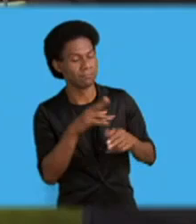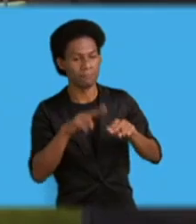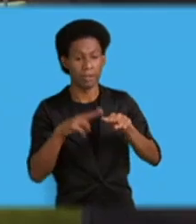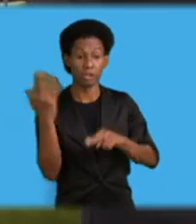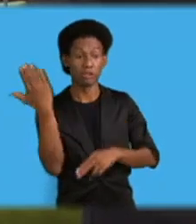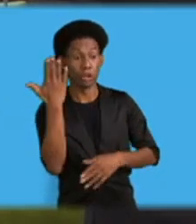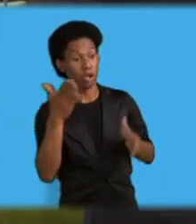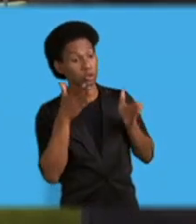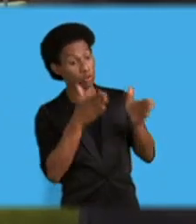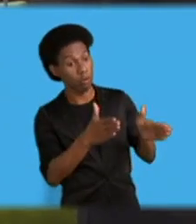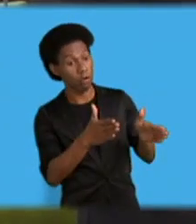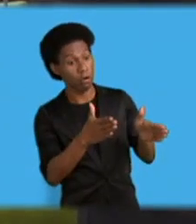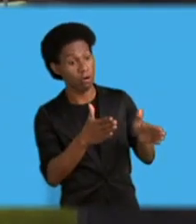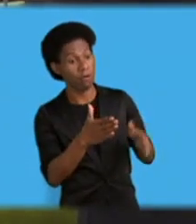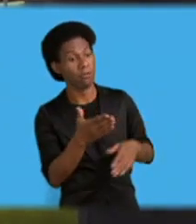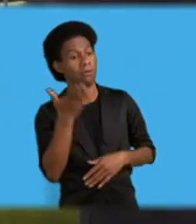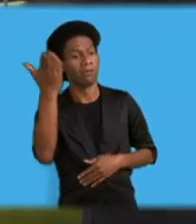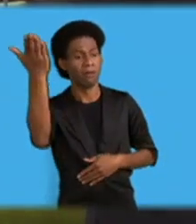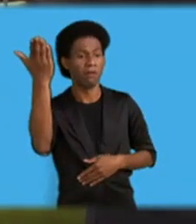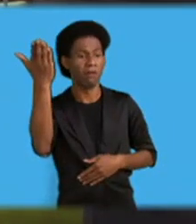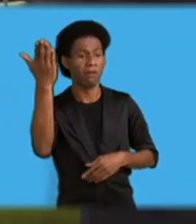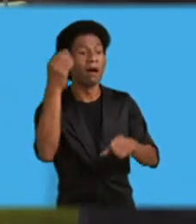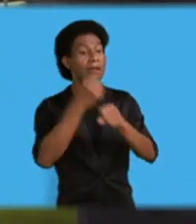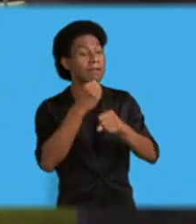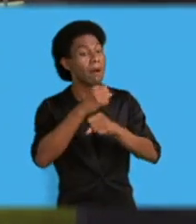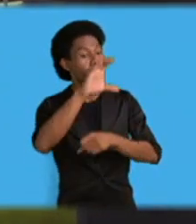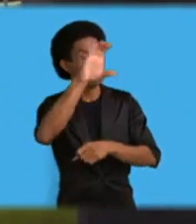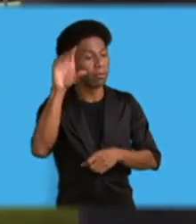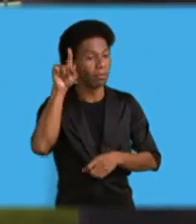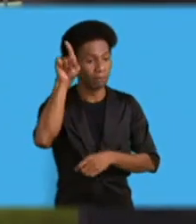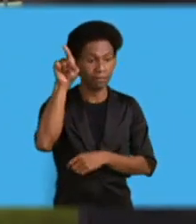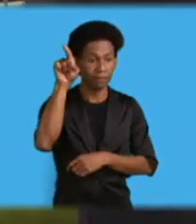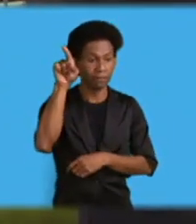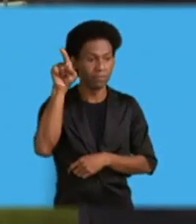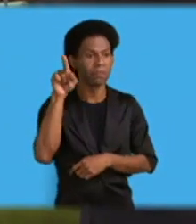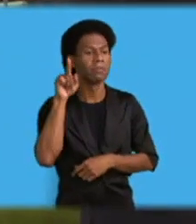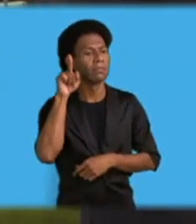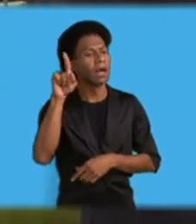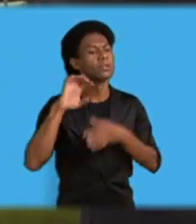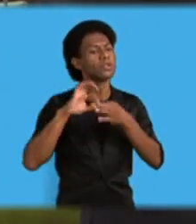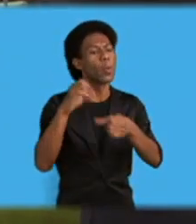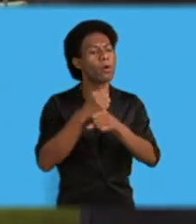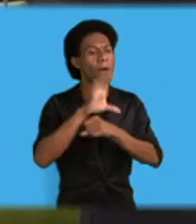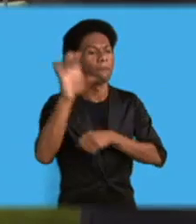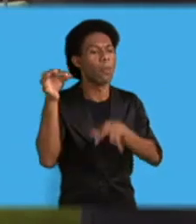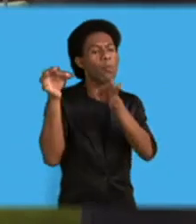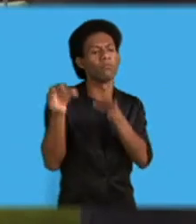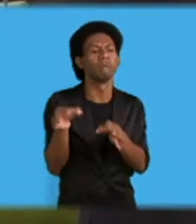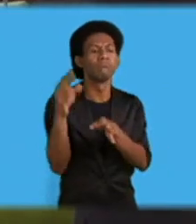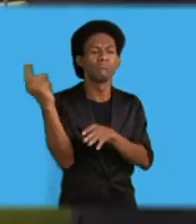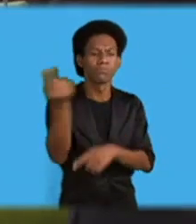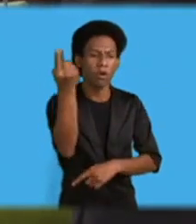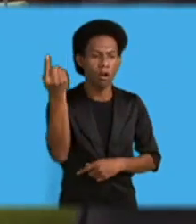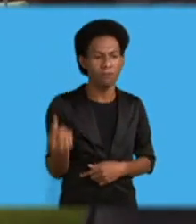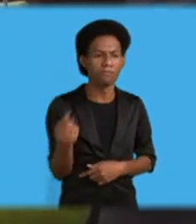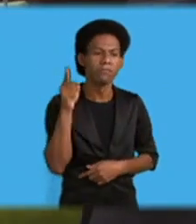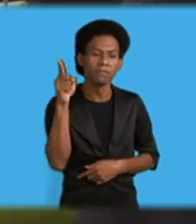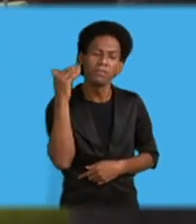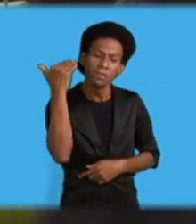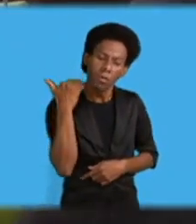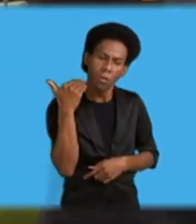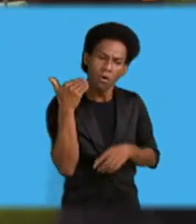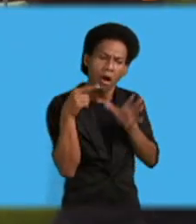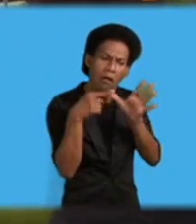a company, it's a limited liability company. They make their own procurement decisions. That's the short answer to that. Thank